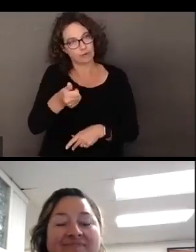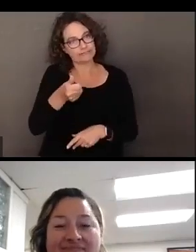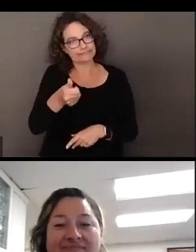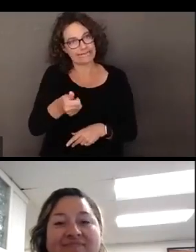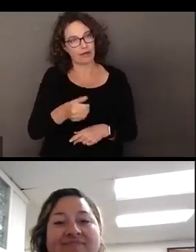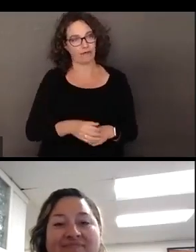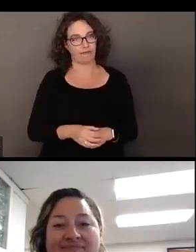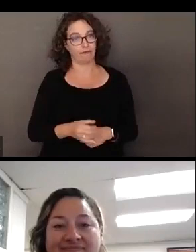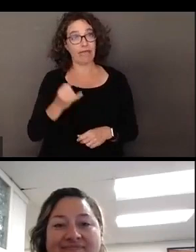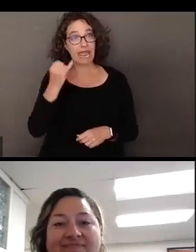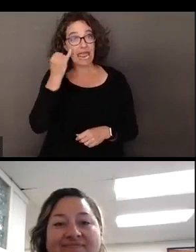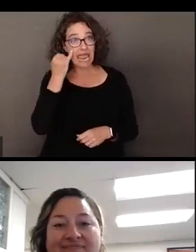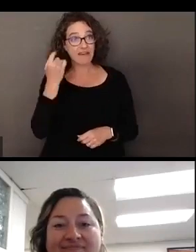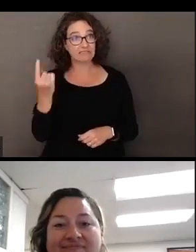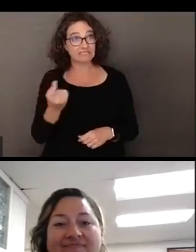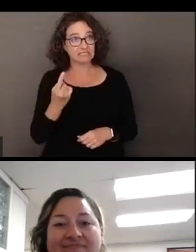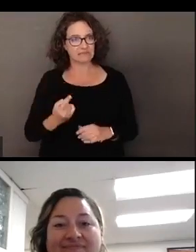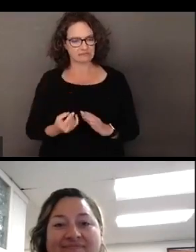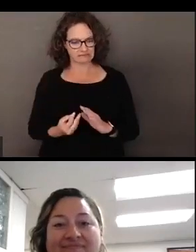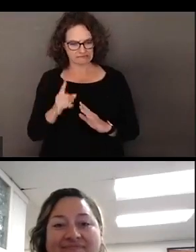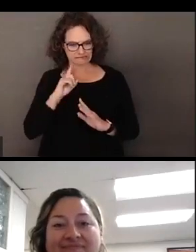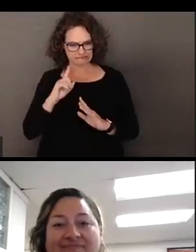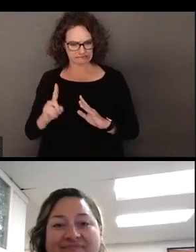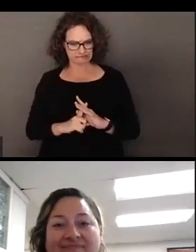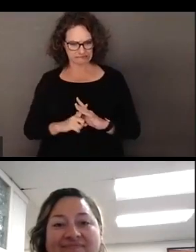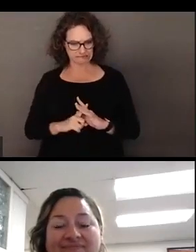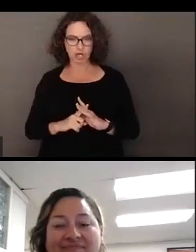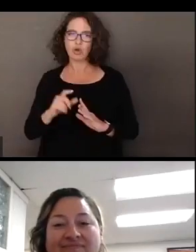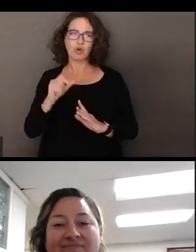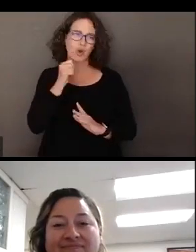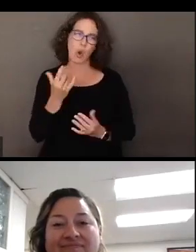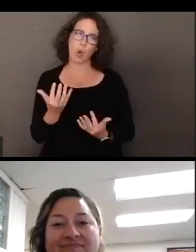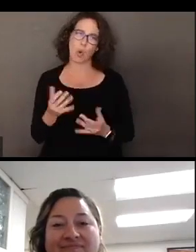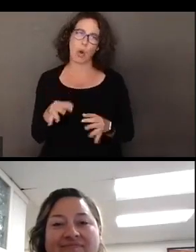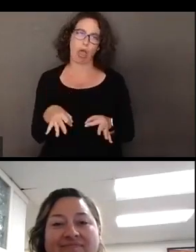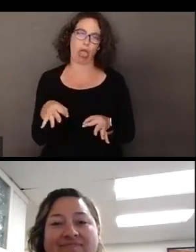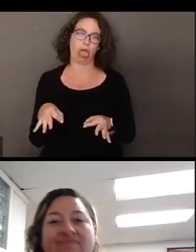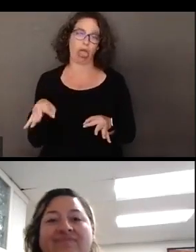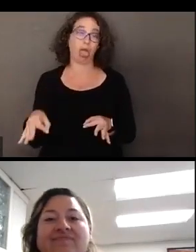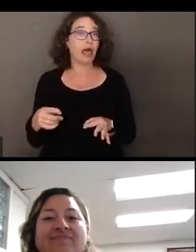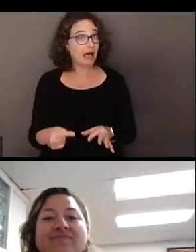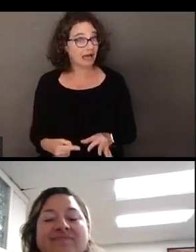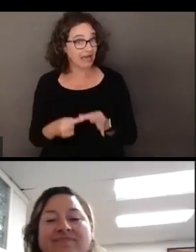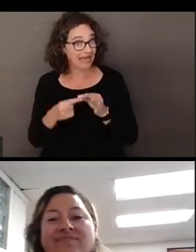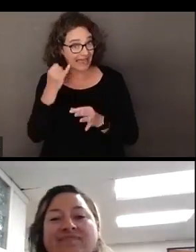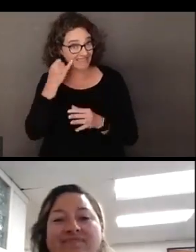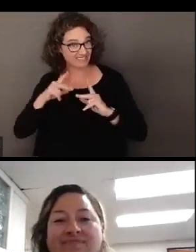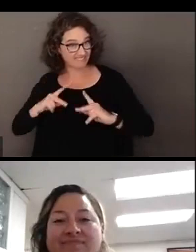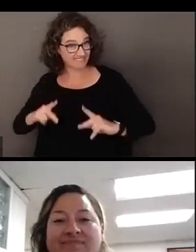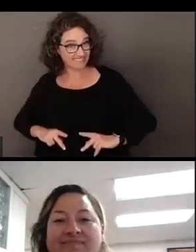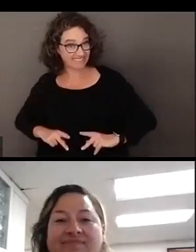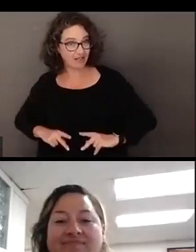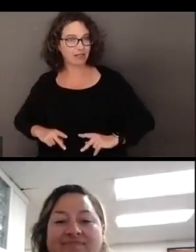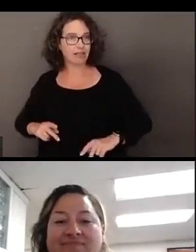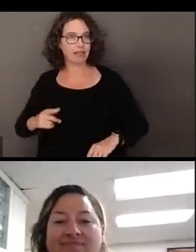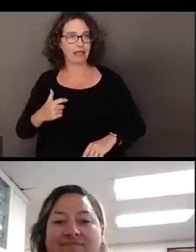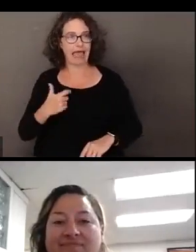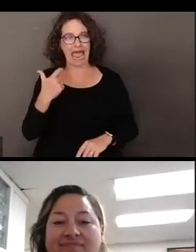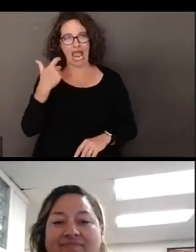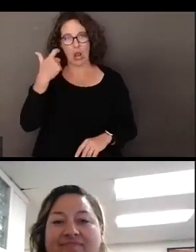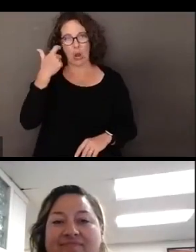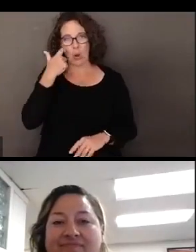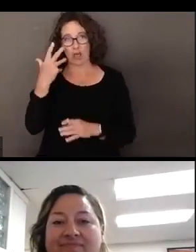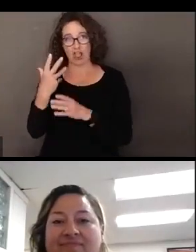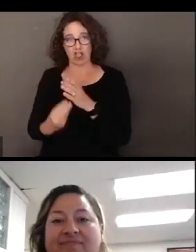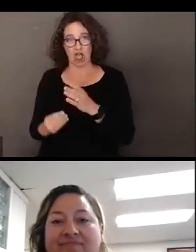coming up for you, don't wait, you know, particularly if it's a physical thing. I recently lost a friend